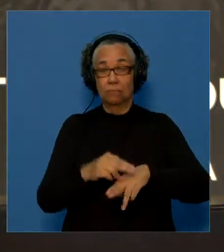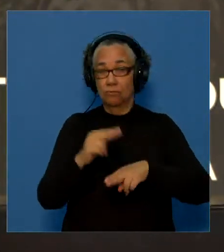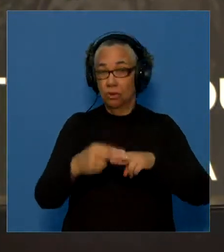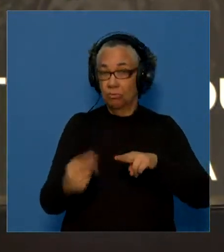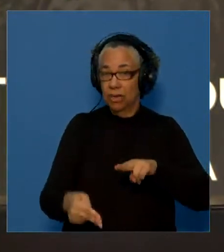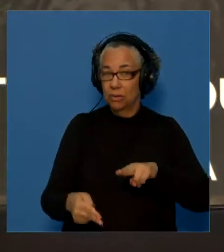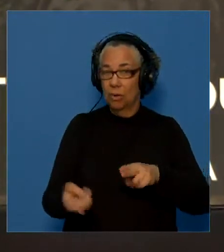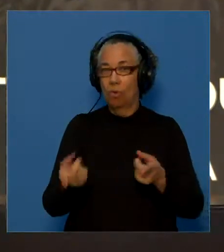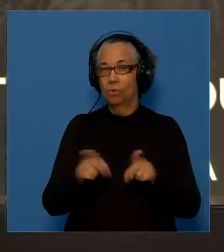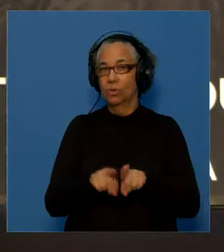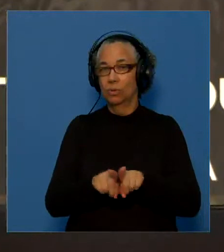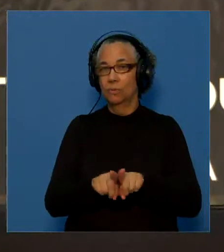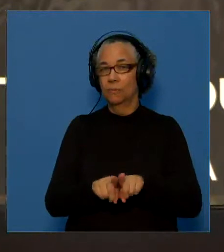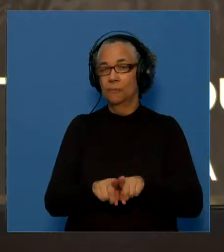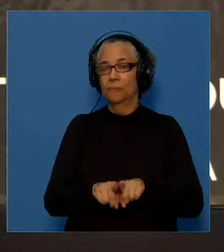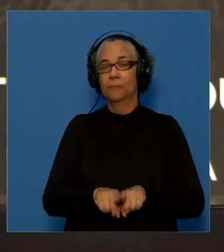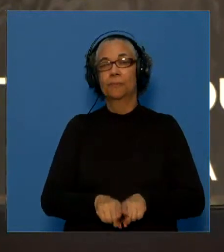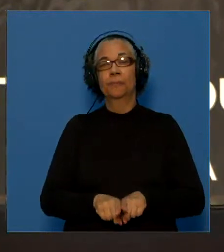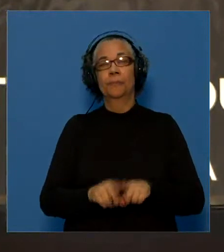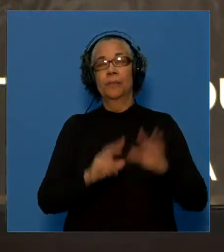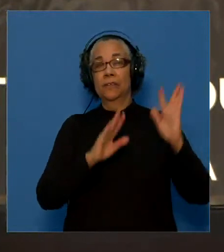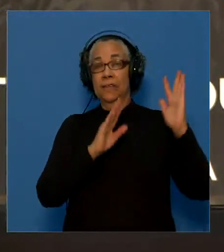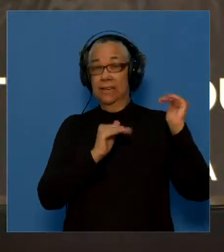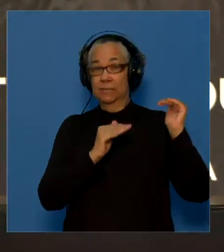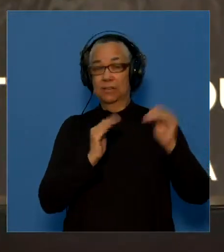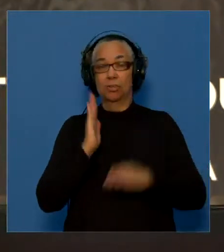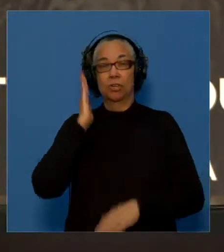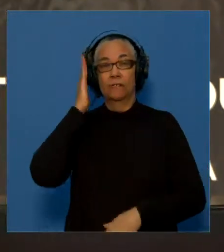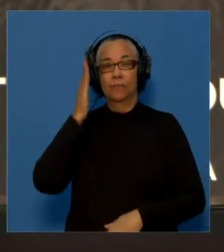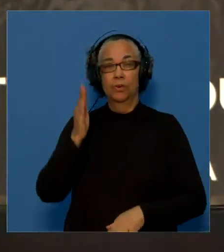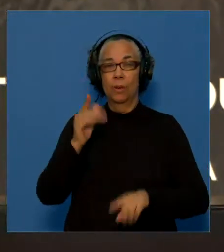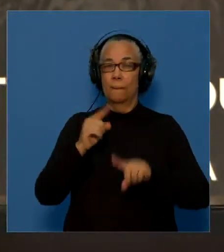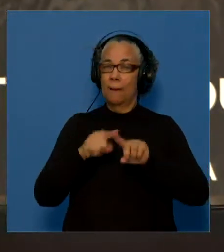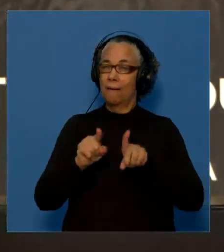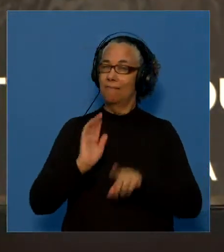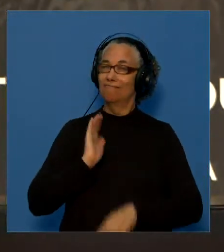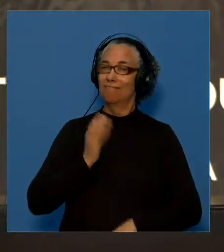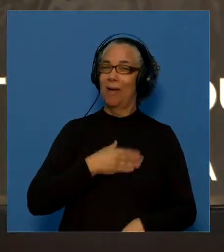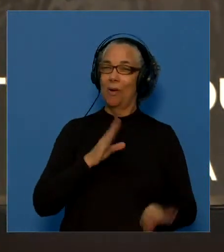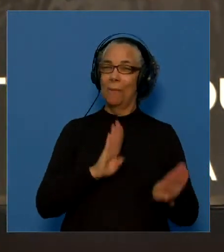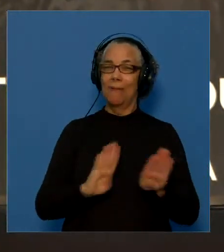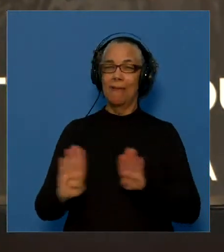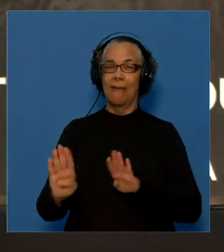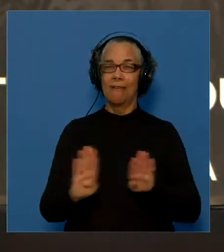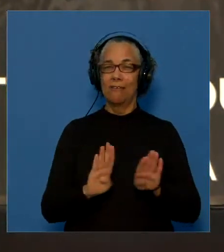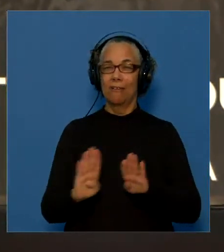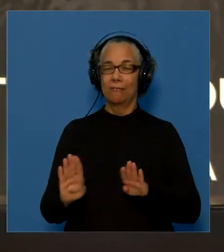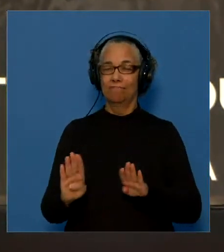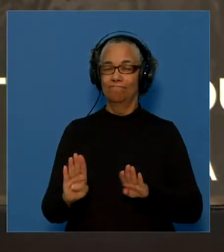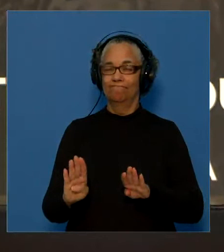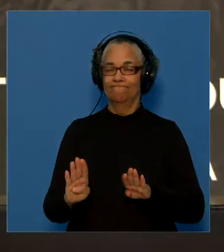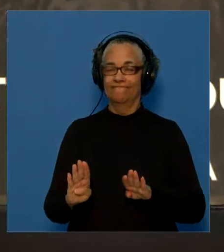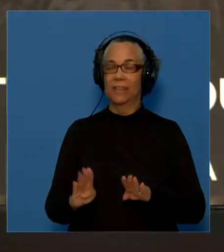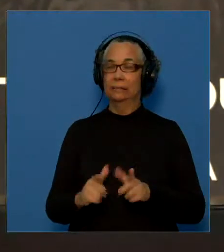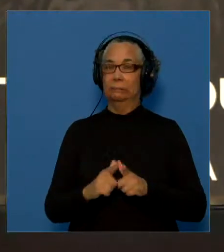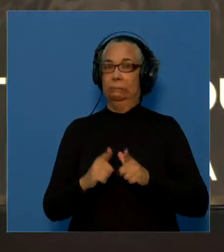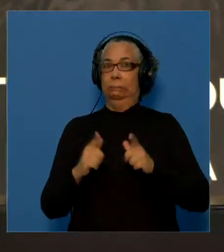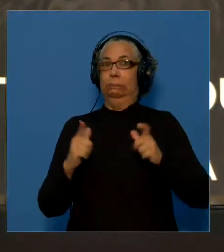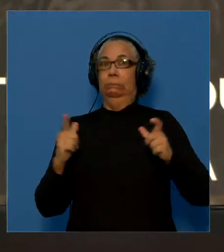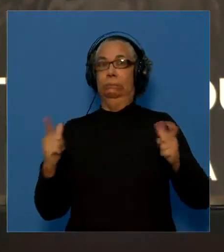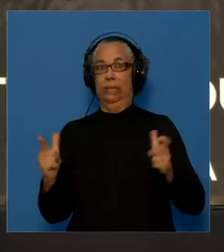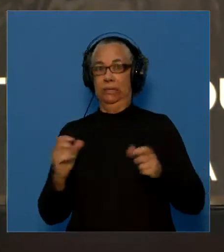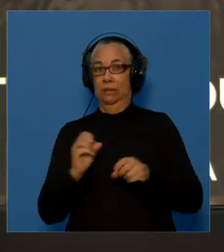These are the expectations that we have for the future, but our behavior is certainly the biggest influence on that